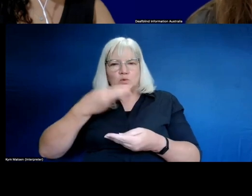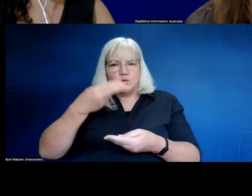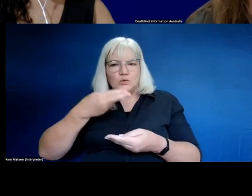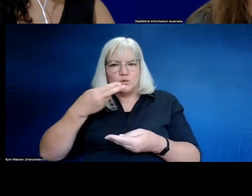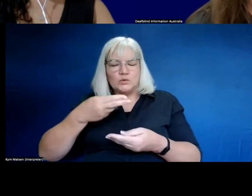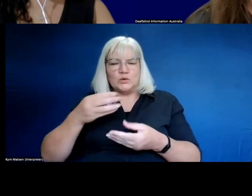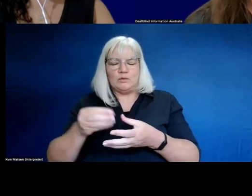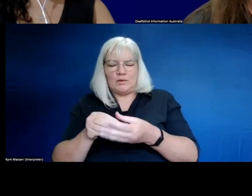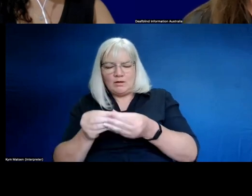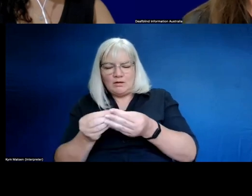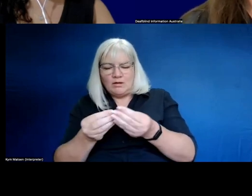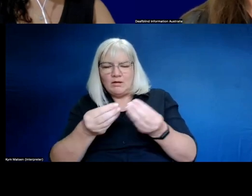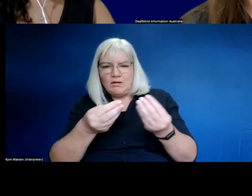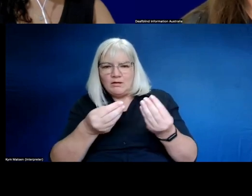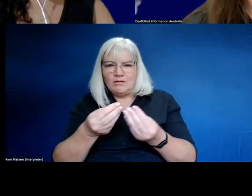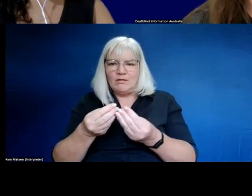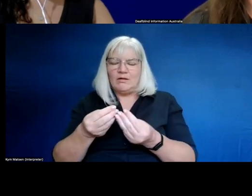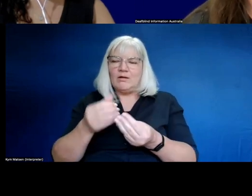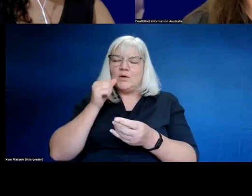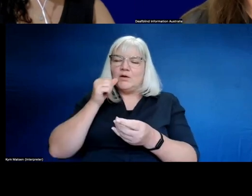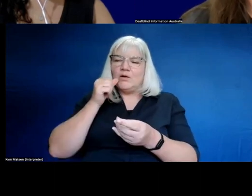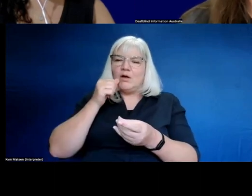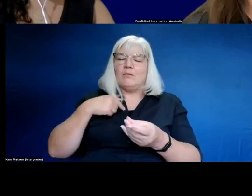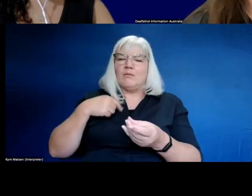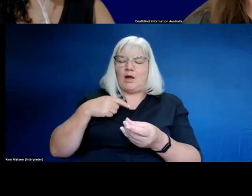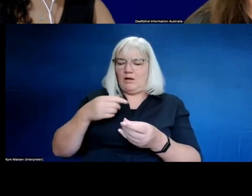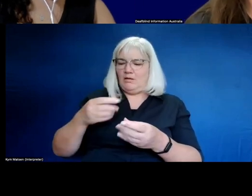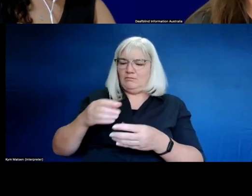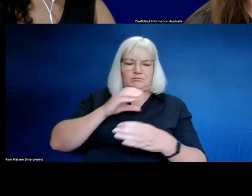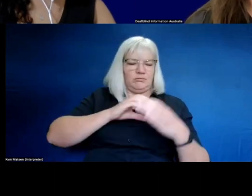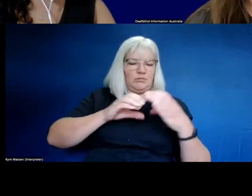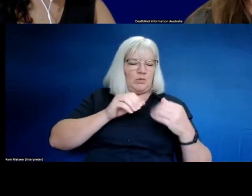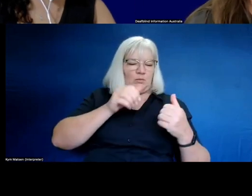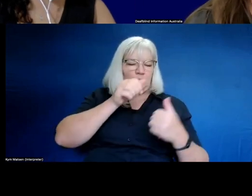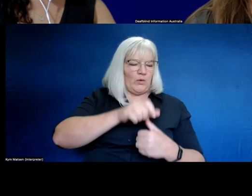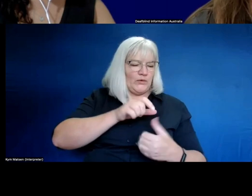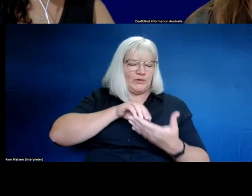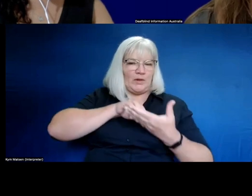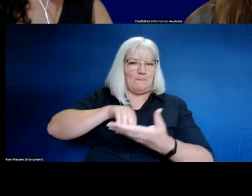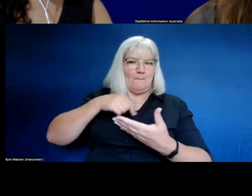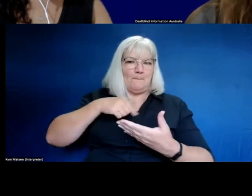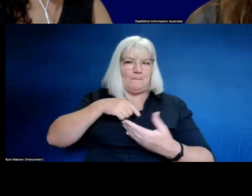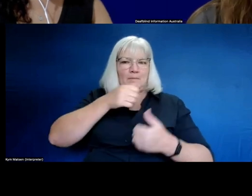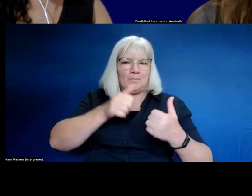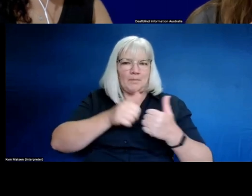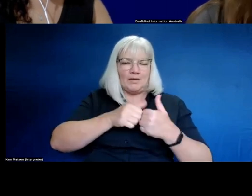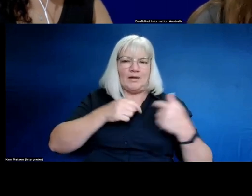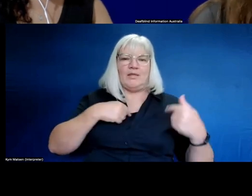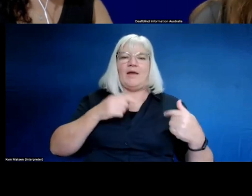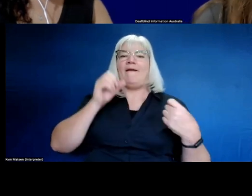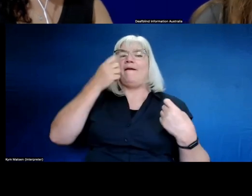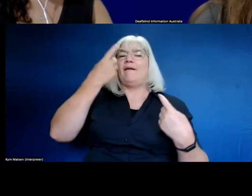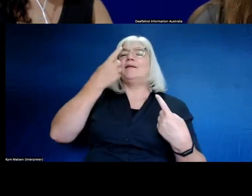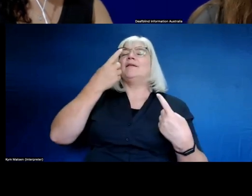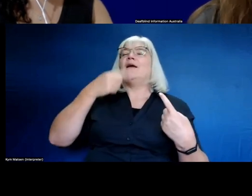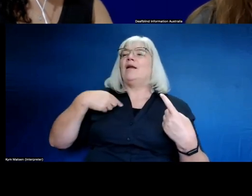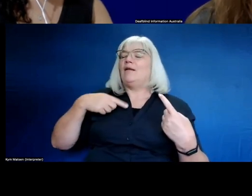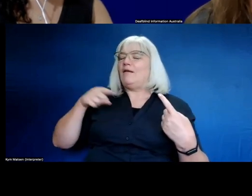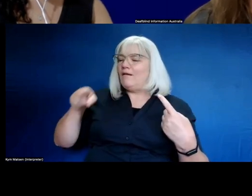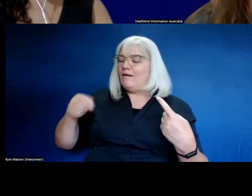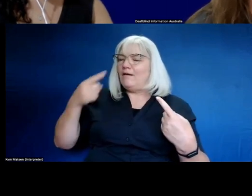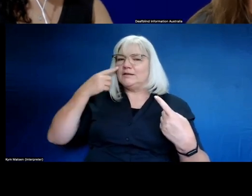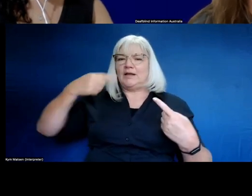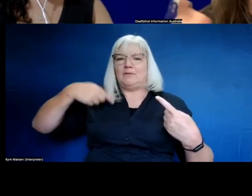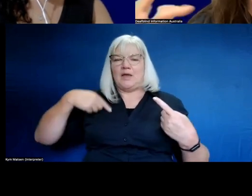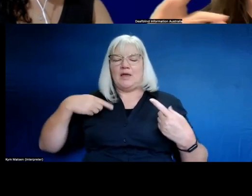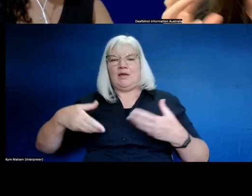you also know that your communication partner or your mealtime partner is understanding and seeing you explore the